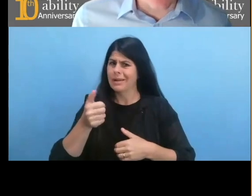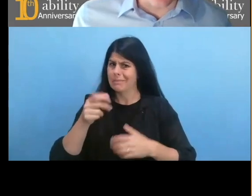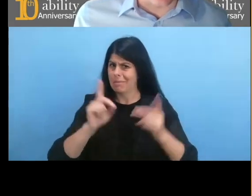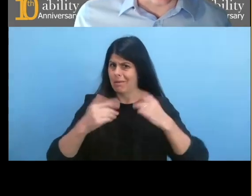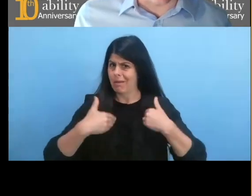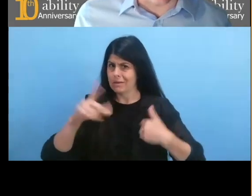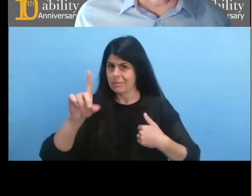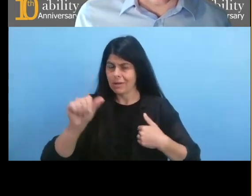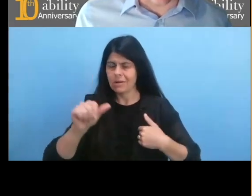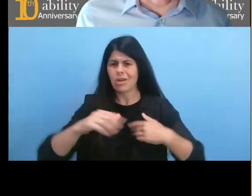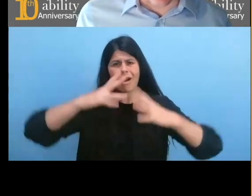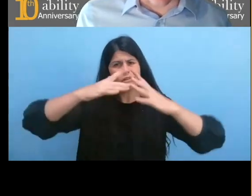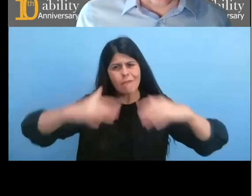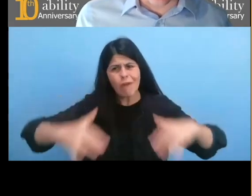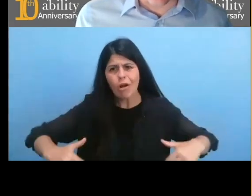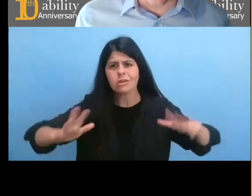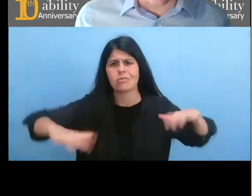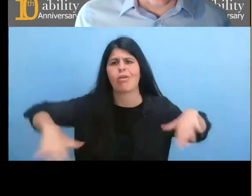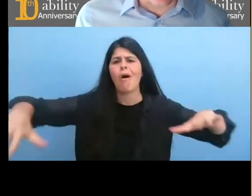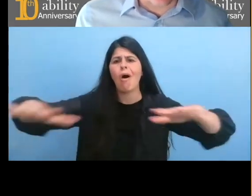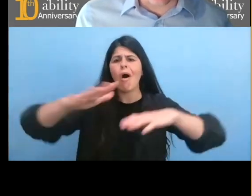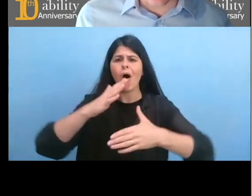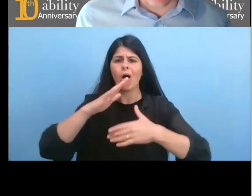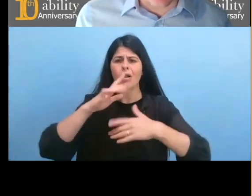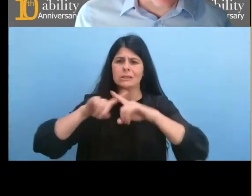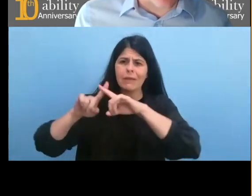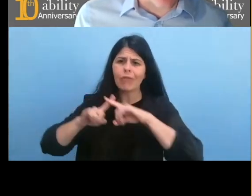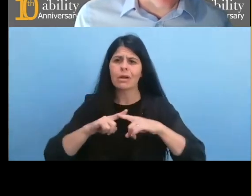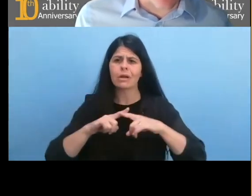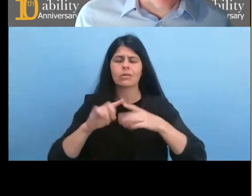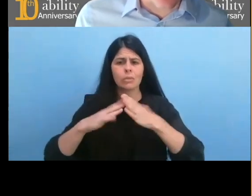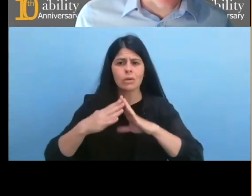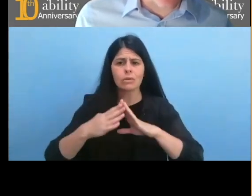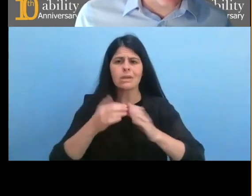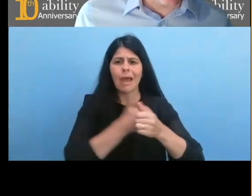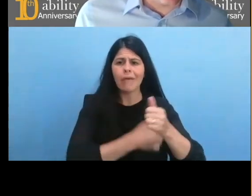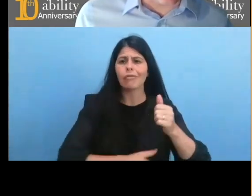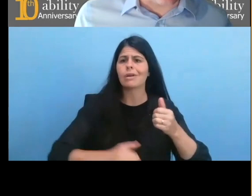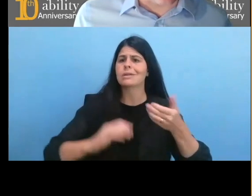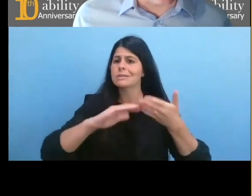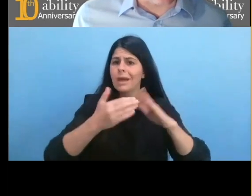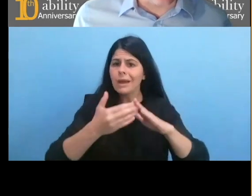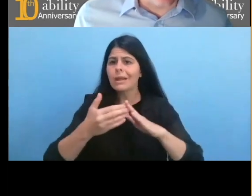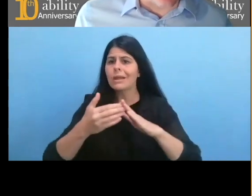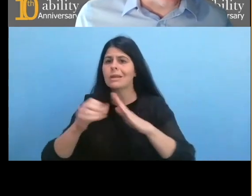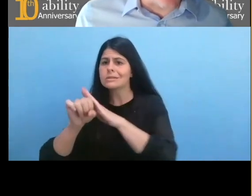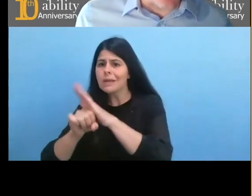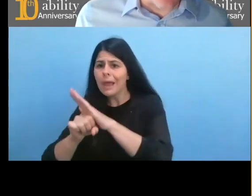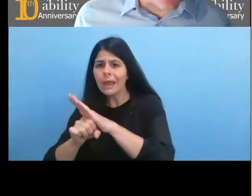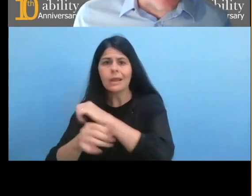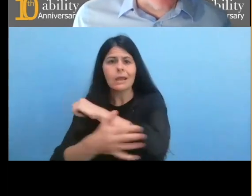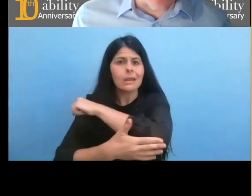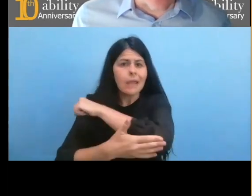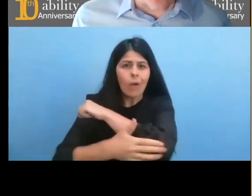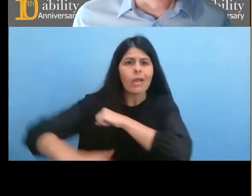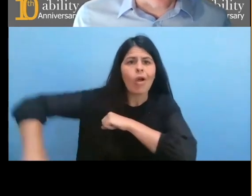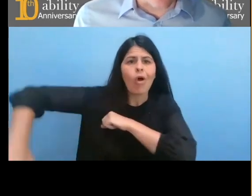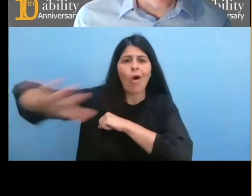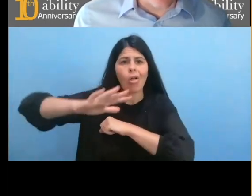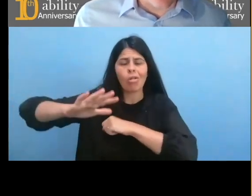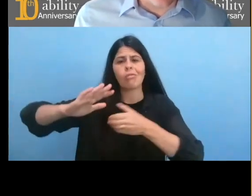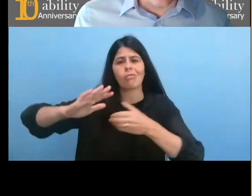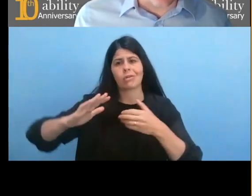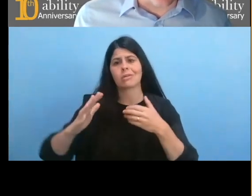communities. We are in every single city, state, county in the country, and every municipality in the